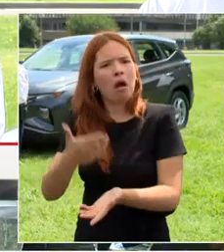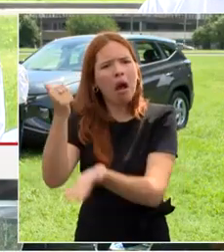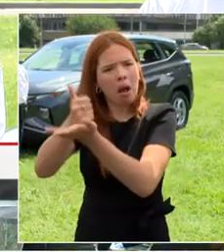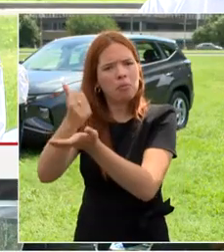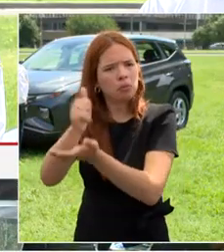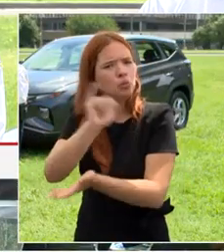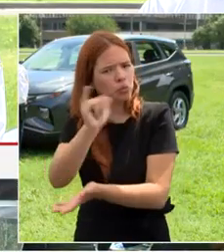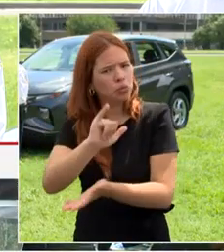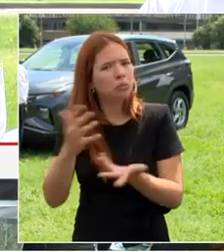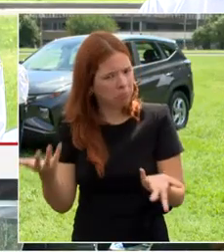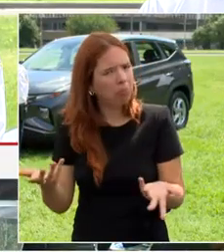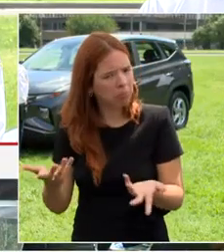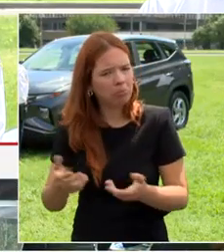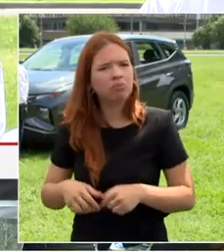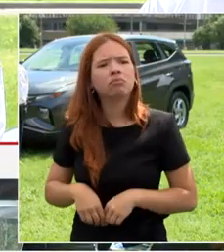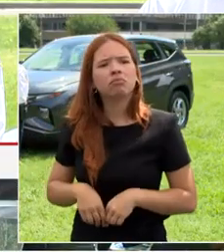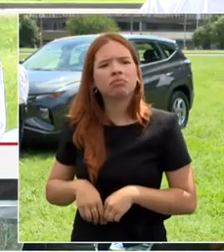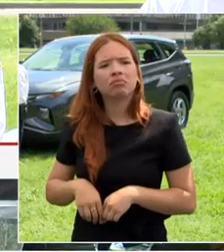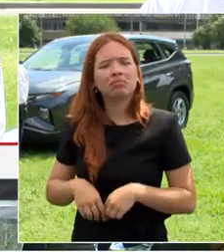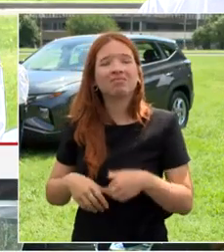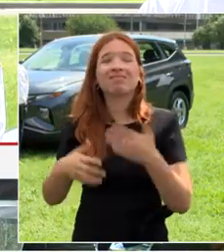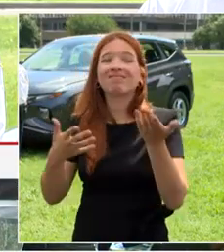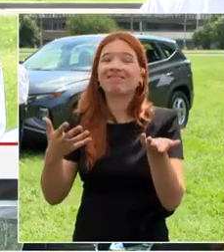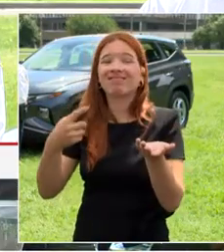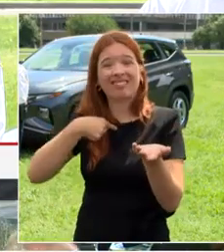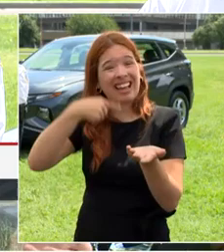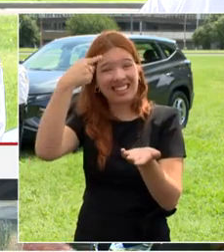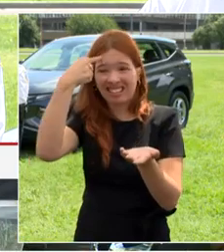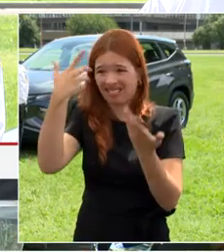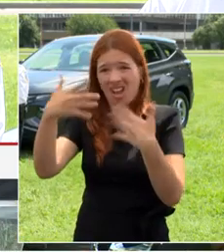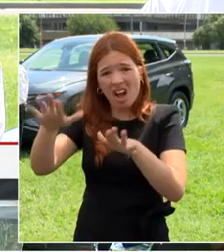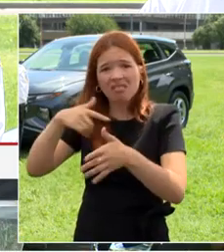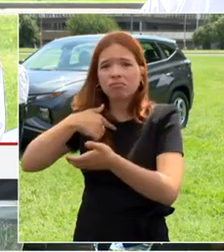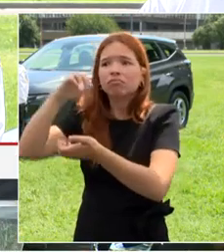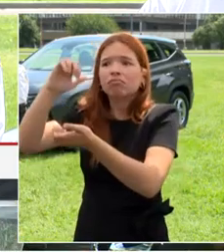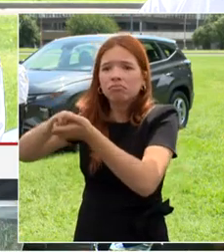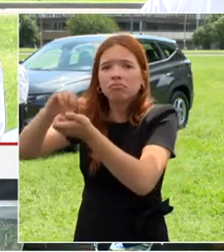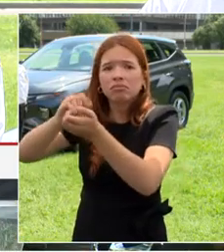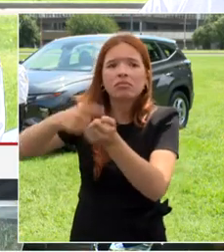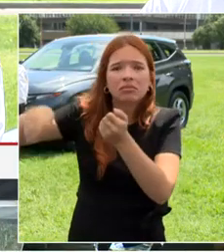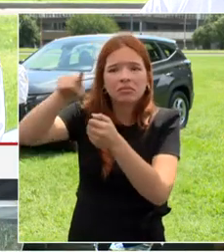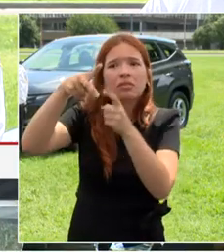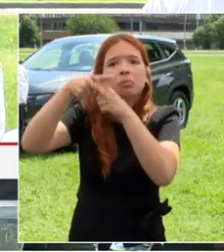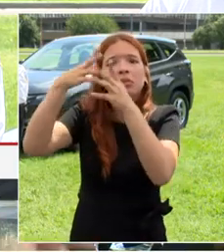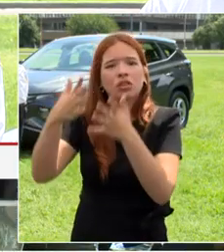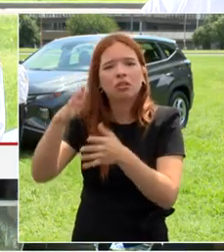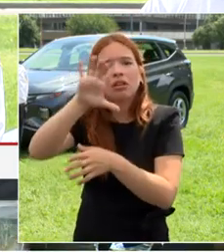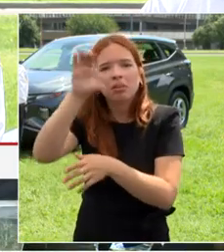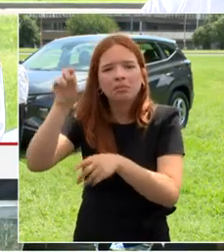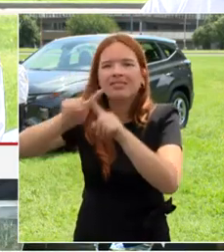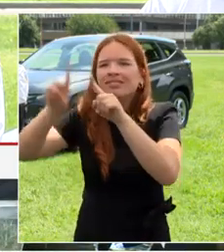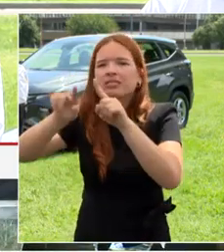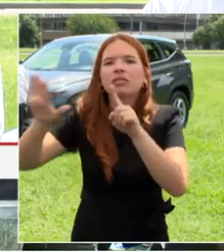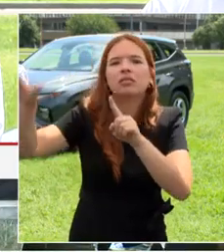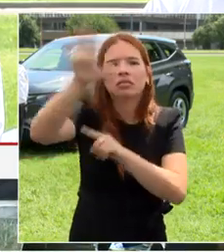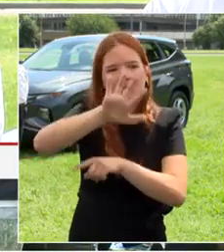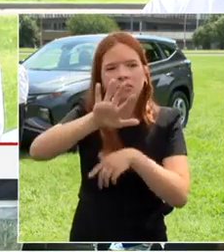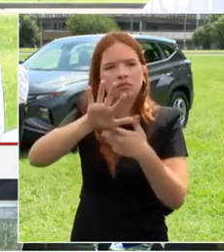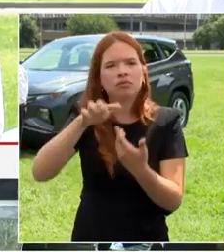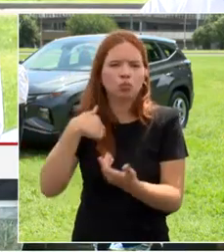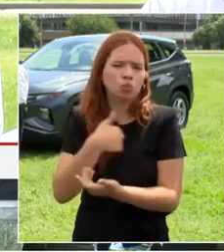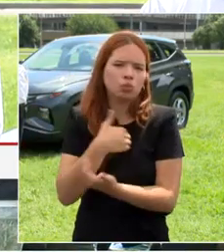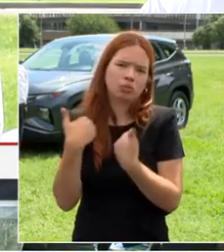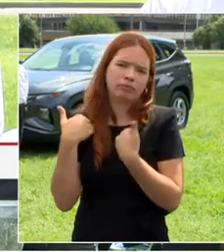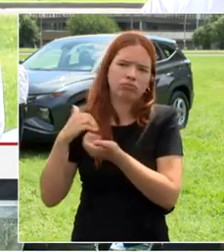think, we have long been able to work through our supply chain issue, and so I think that should not be an issue going forward. But I'll defer to the press